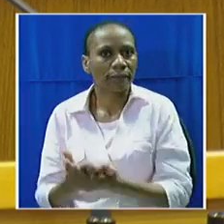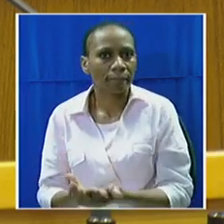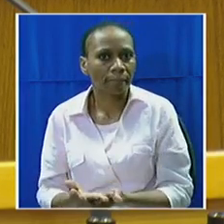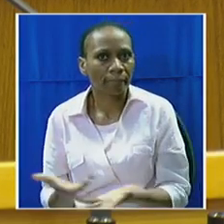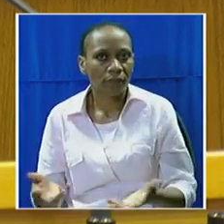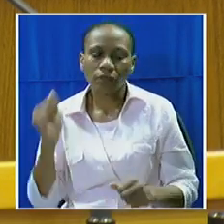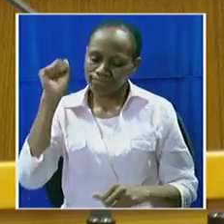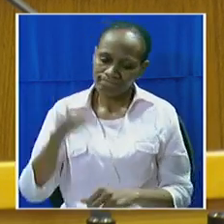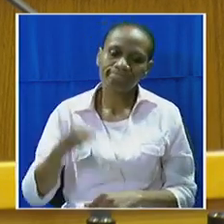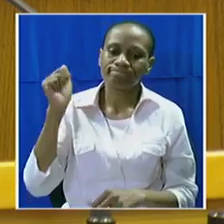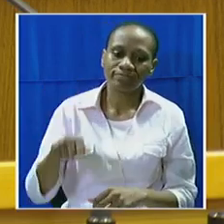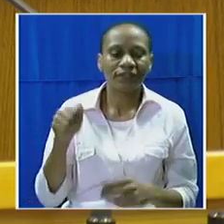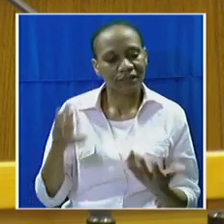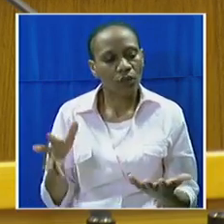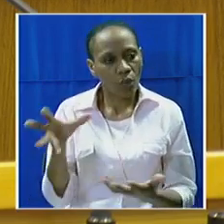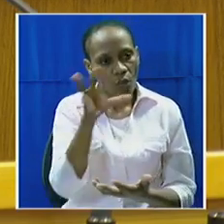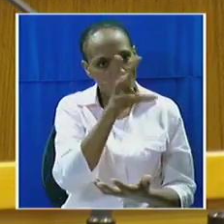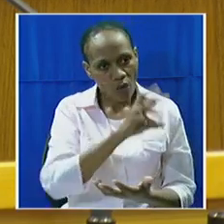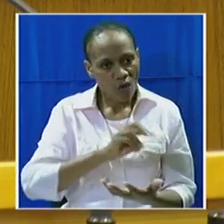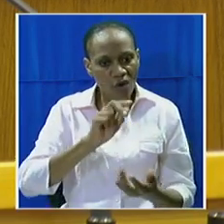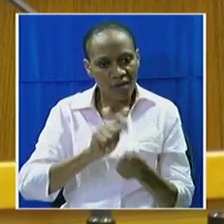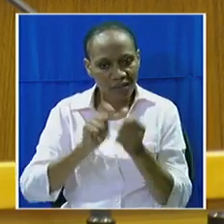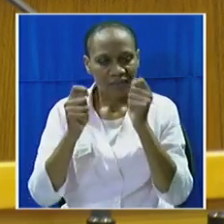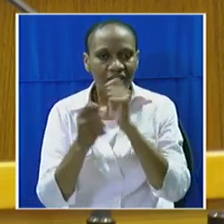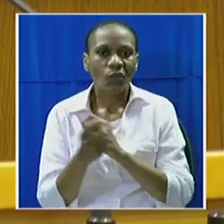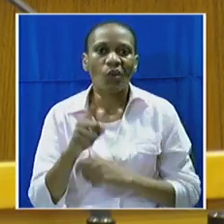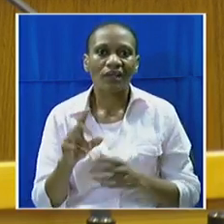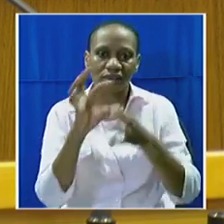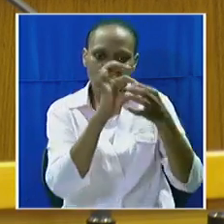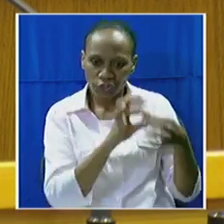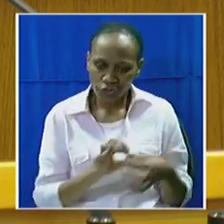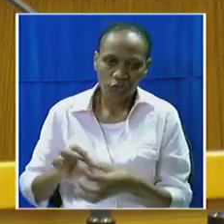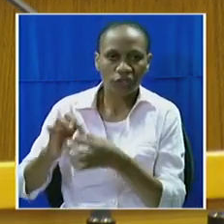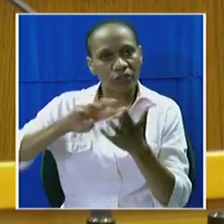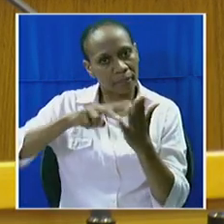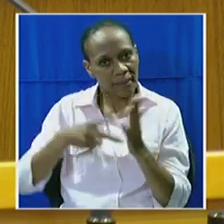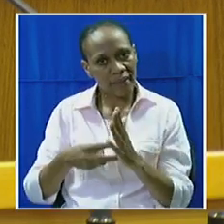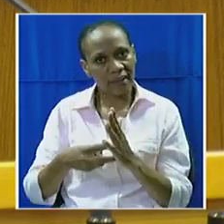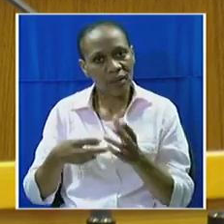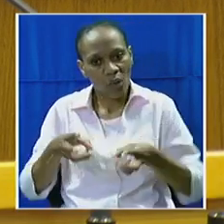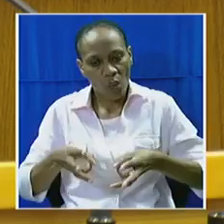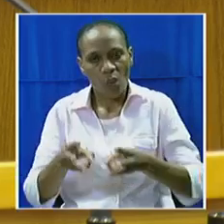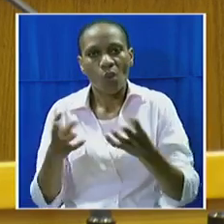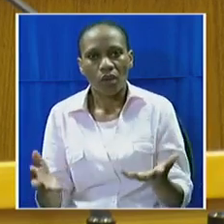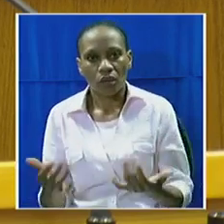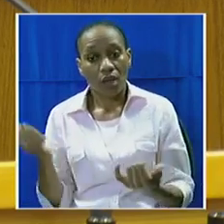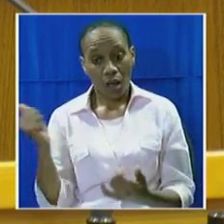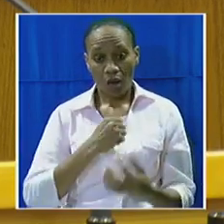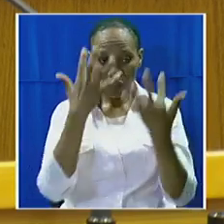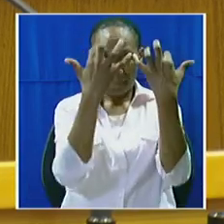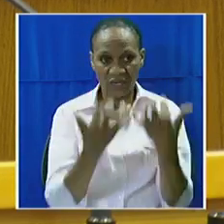and indeed translated into integrated planning instruments, and how budgets are